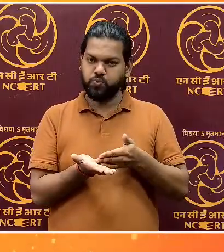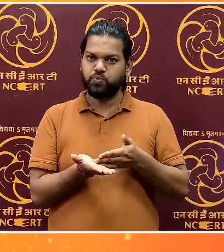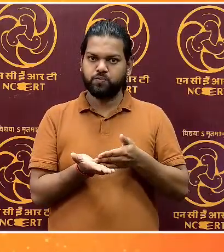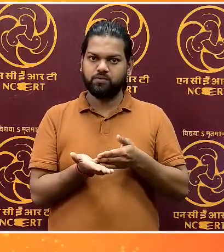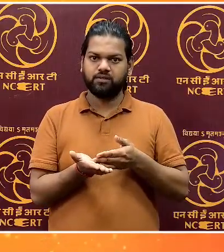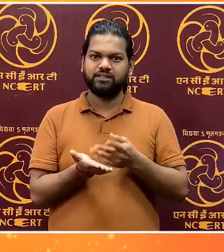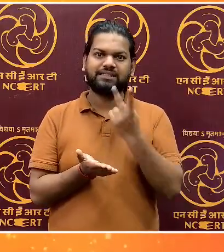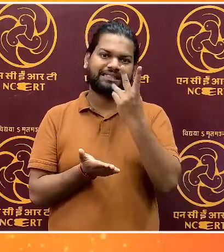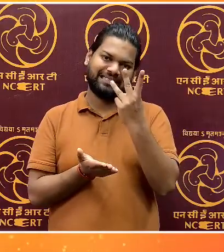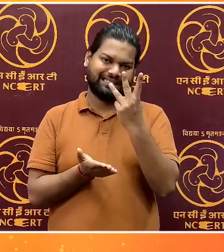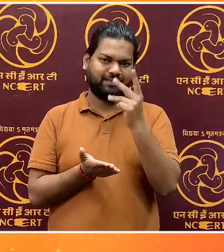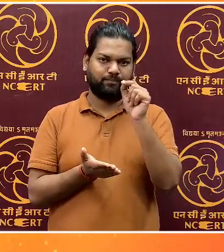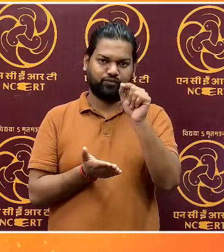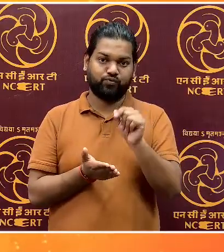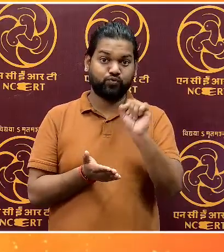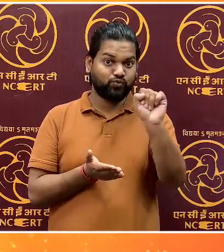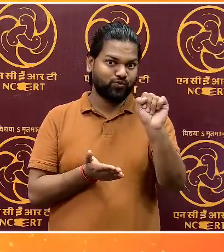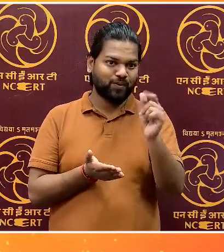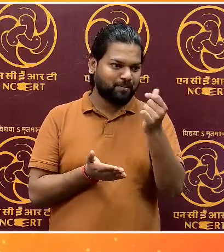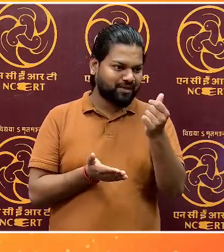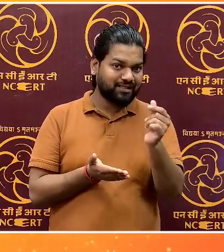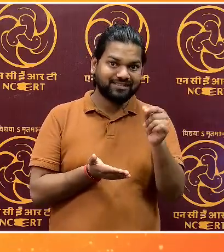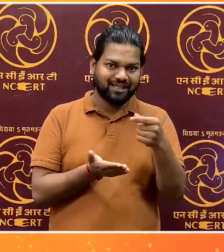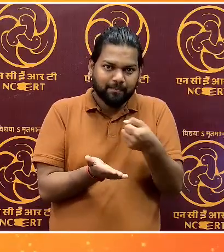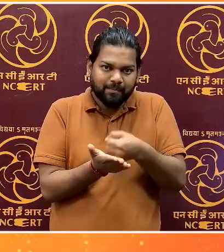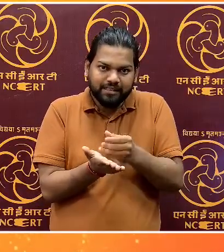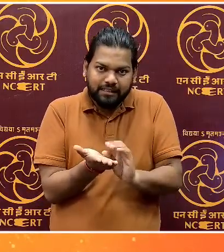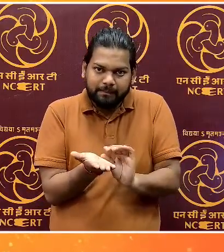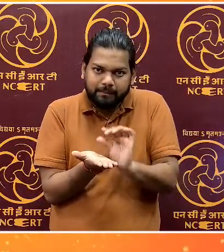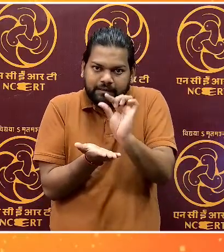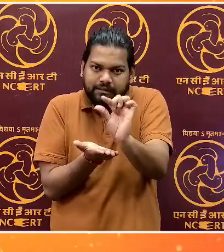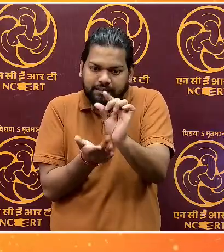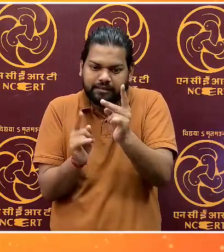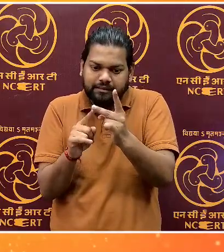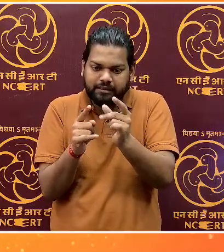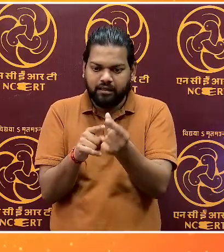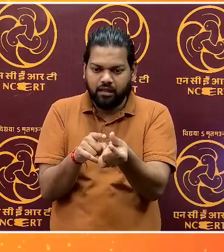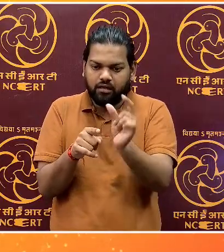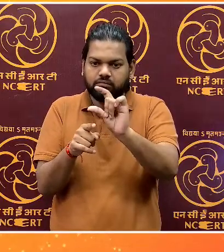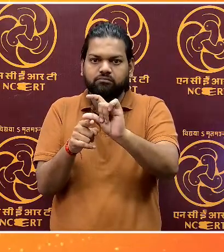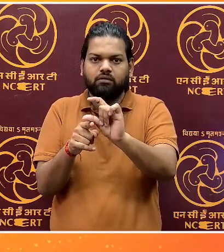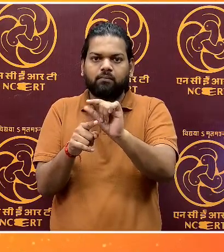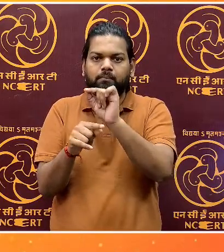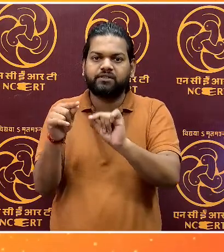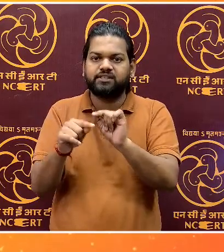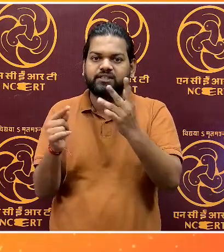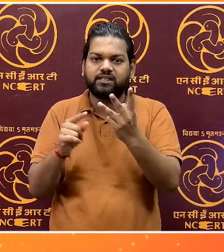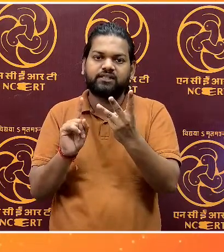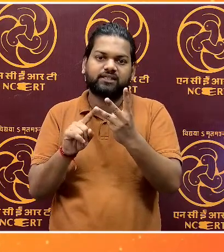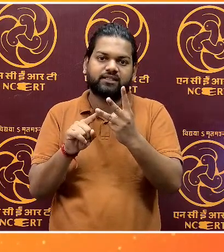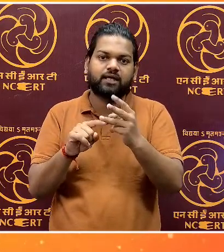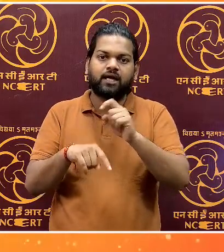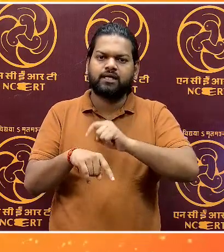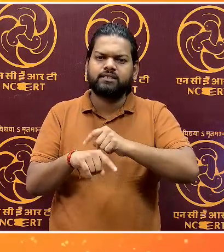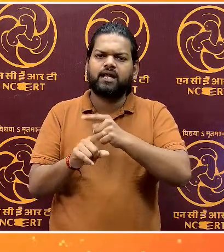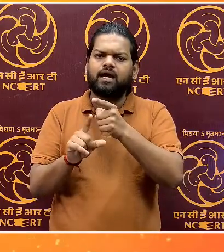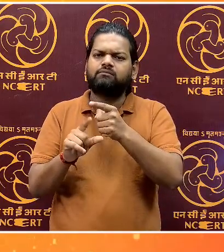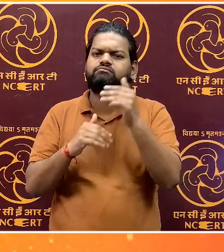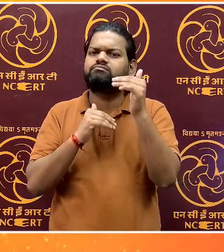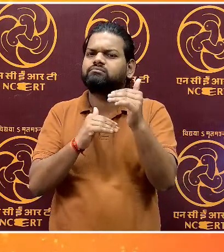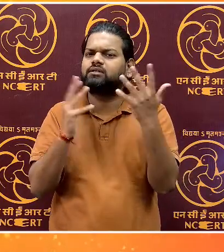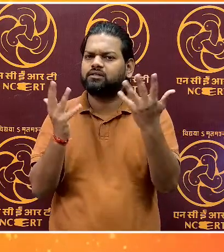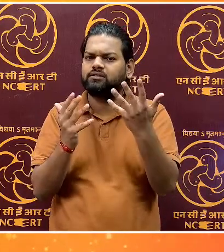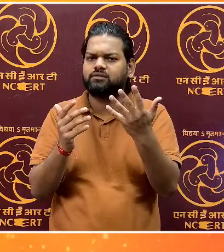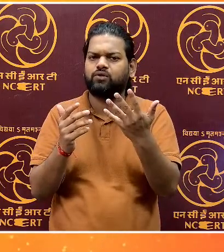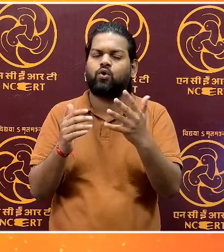three factors. One is your principal amount, second one is the interest rate, and the third one is the time period, or I